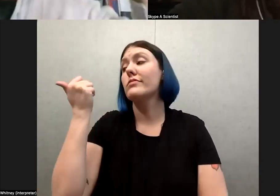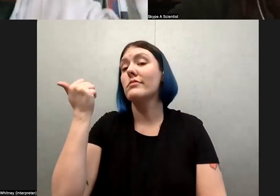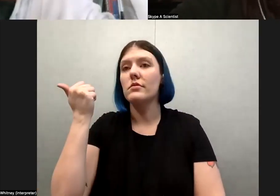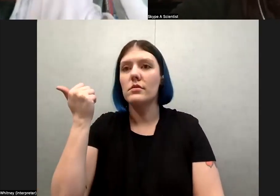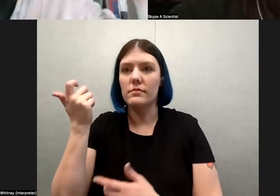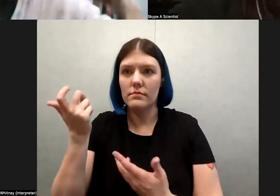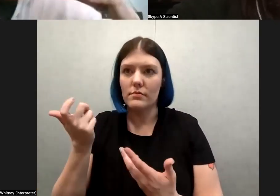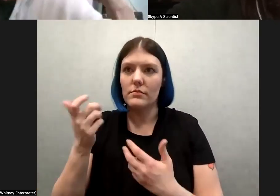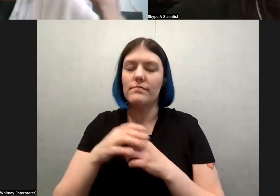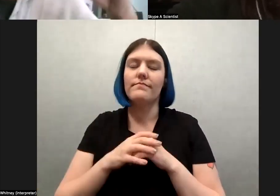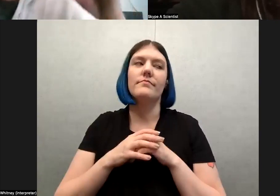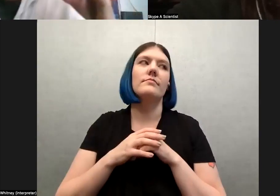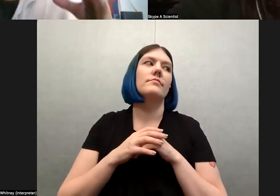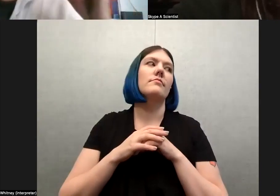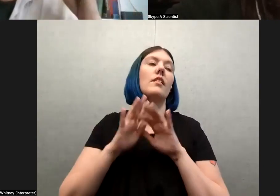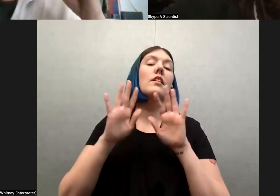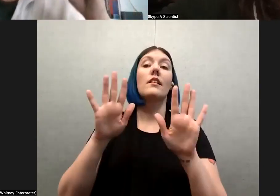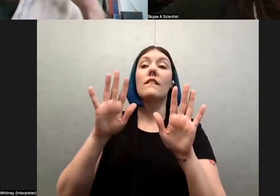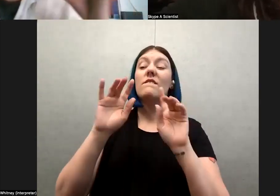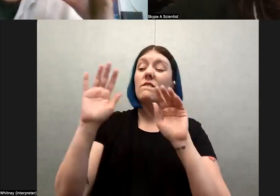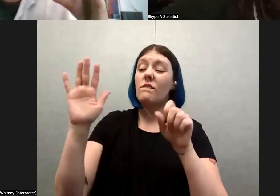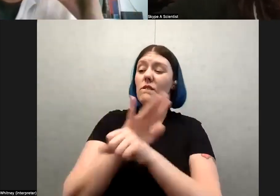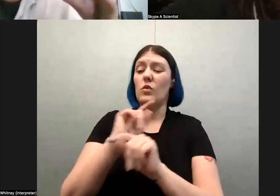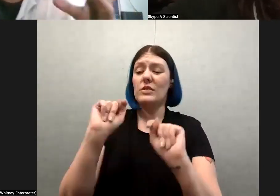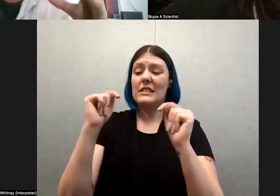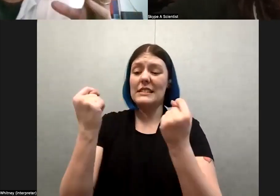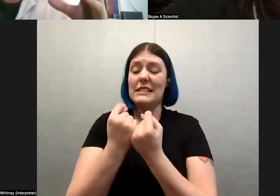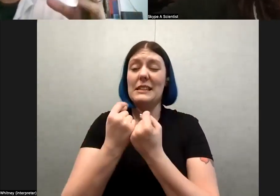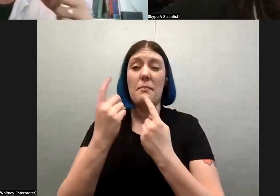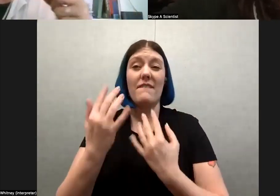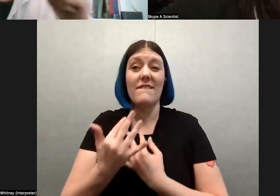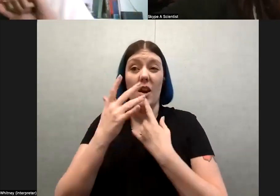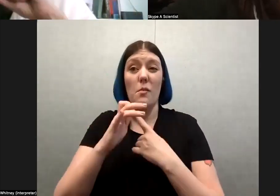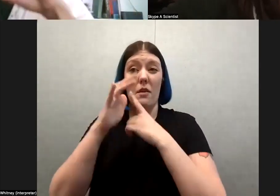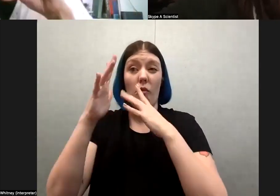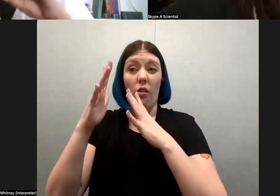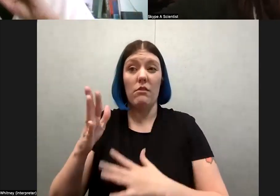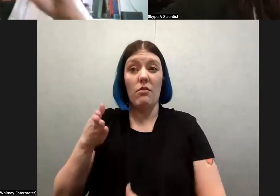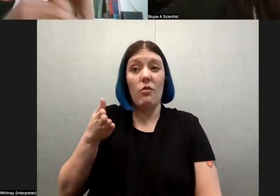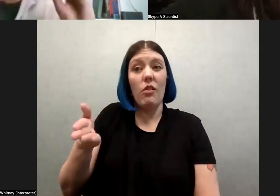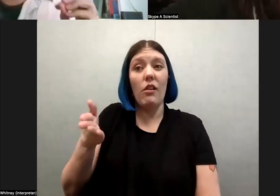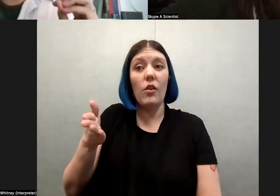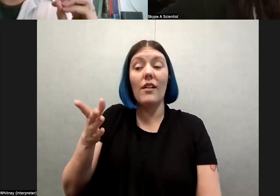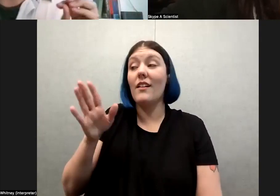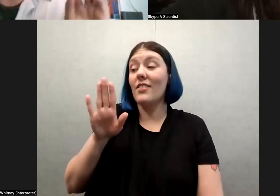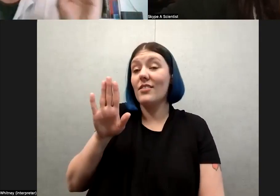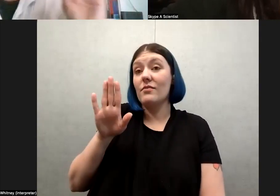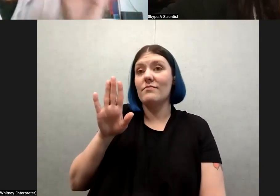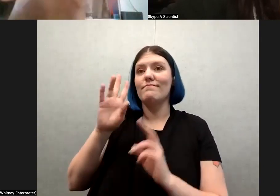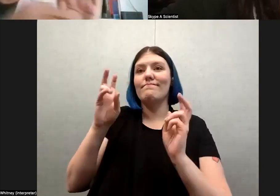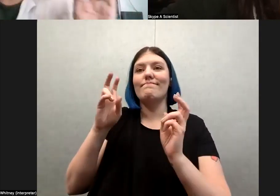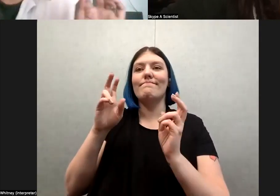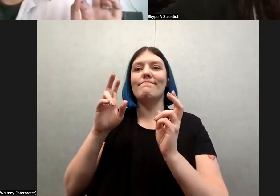an entire team of fire specialists in the Everglades National Park, and they do prescribed fires. So